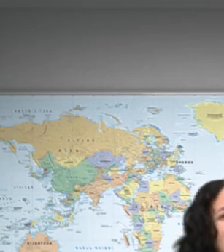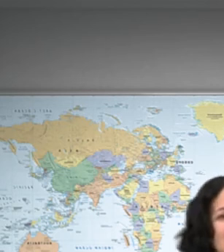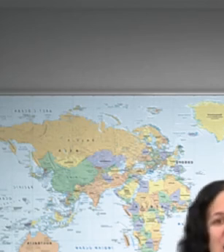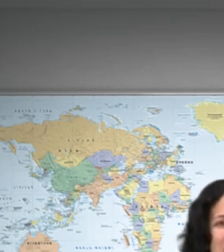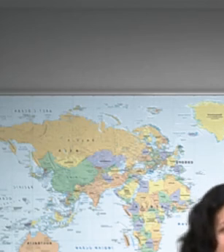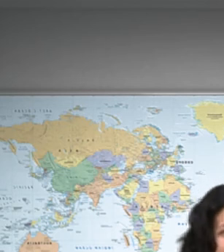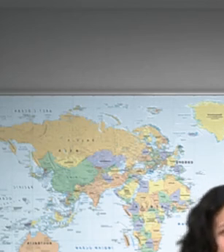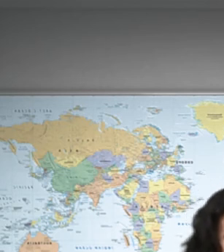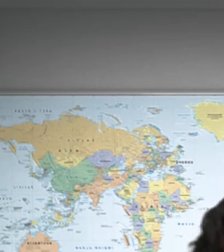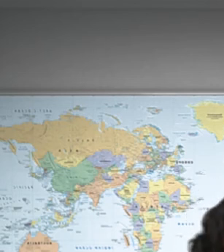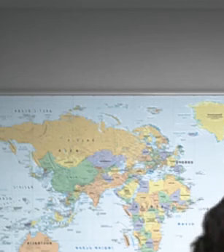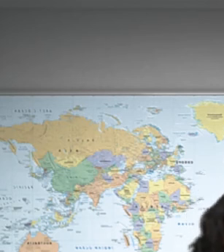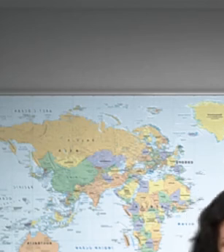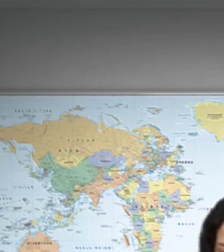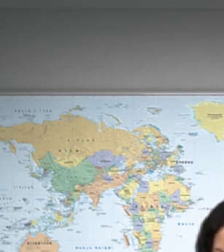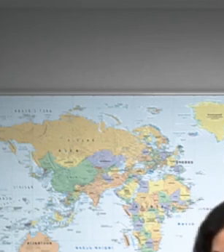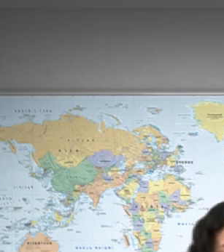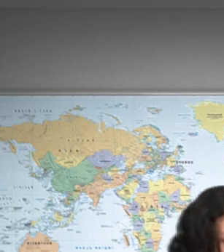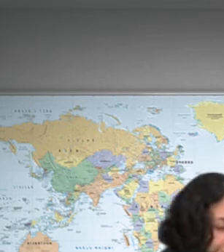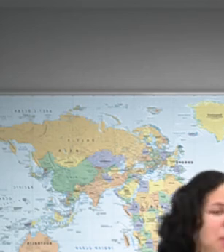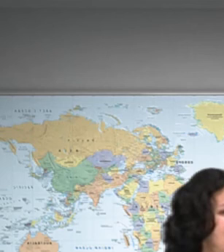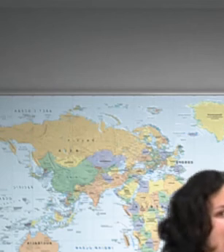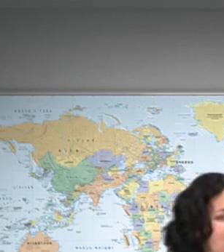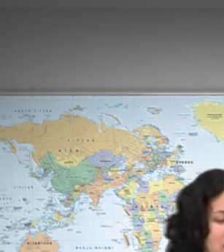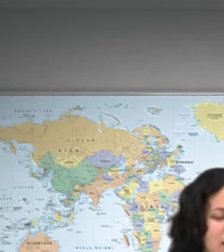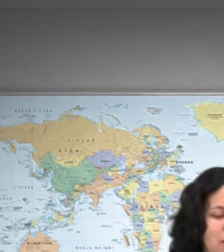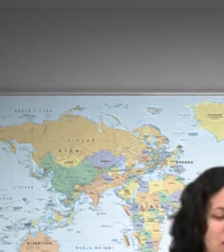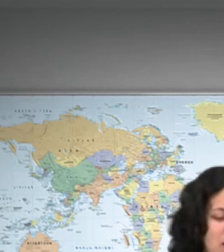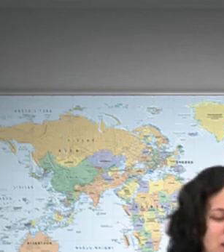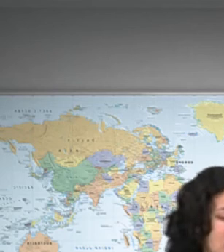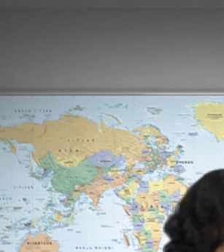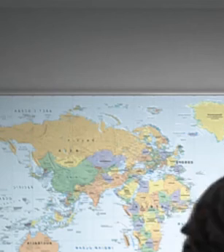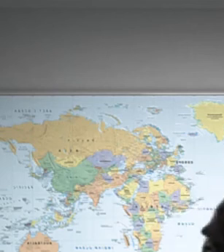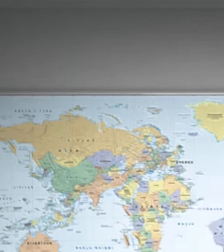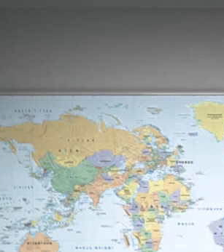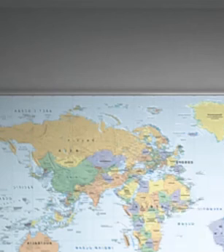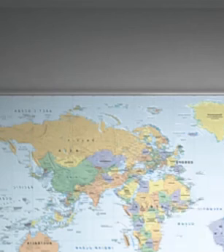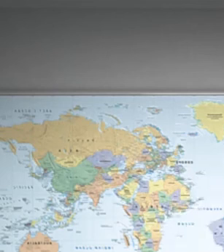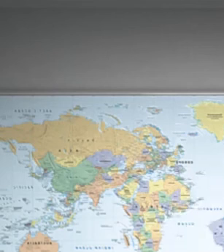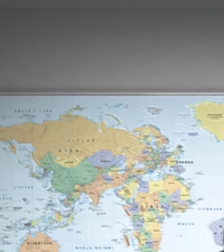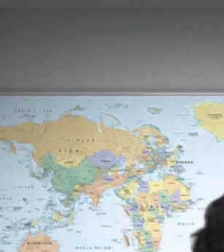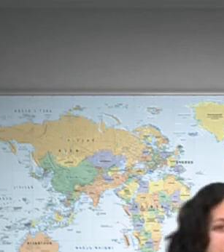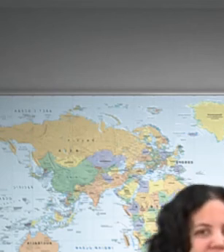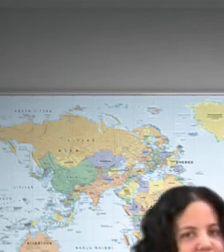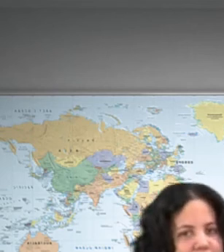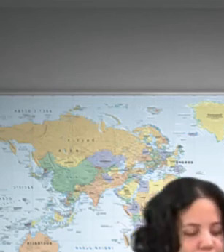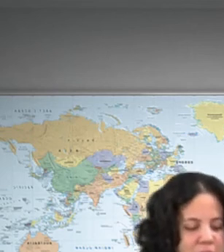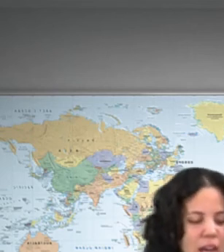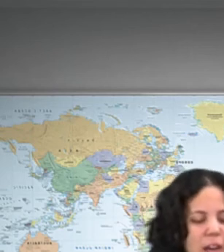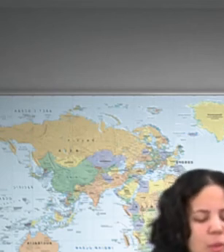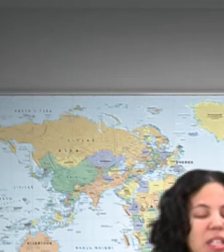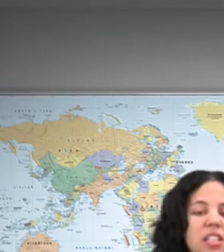left I have another guest, but before we do that, please allow us to just sanitize our hands, because during this